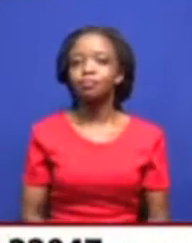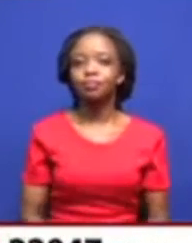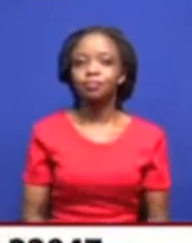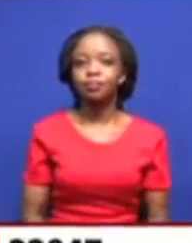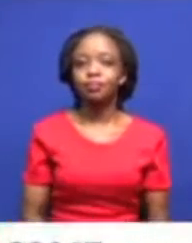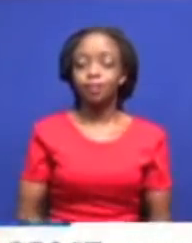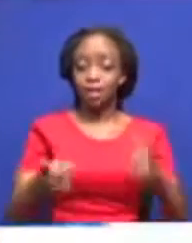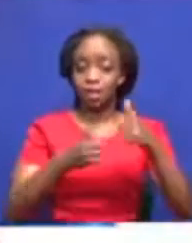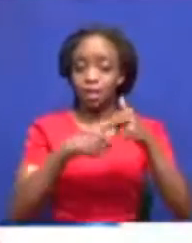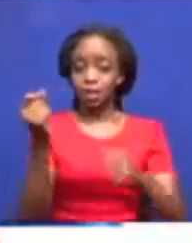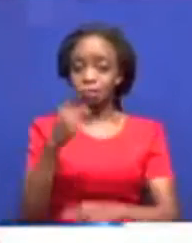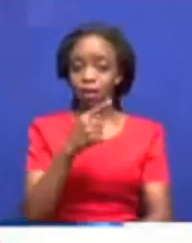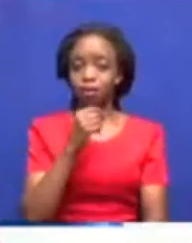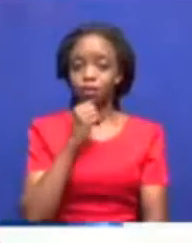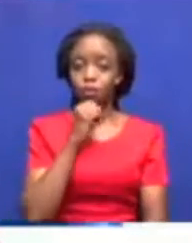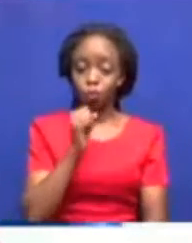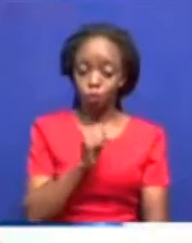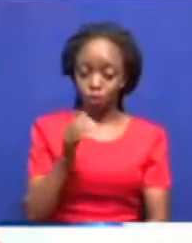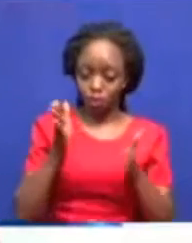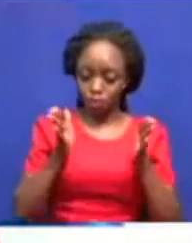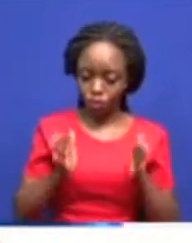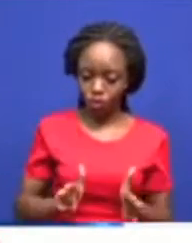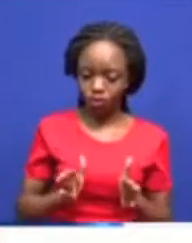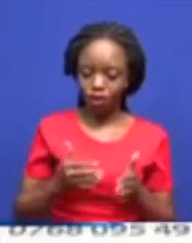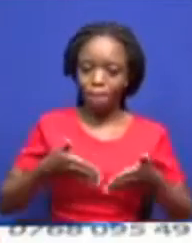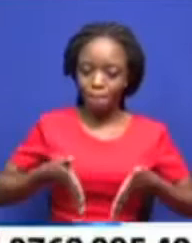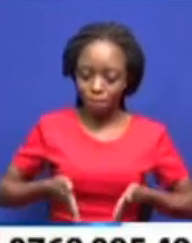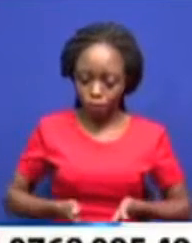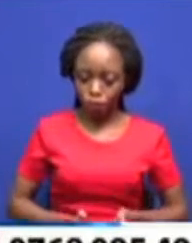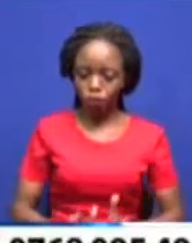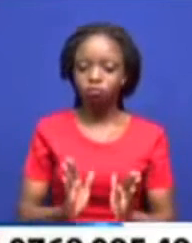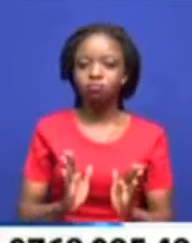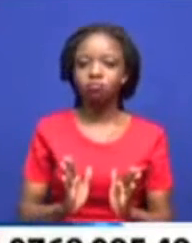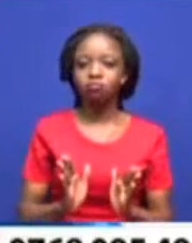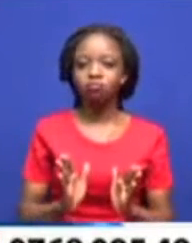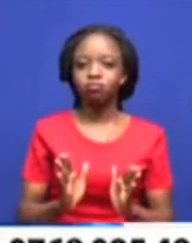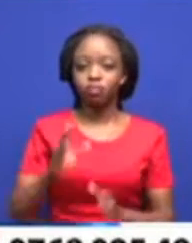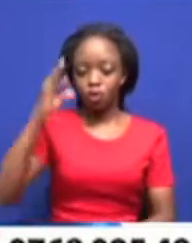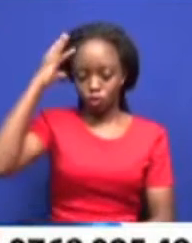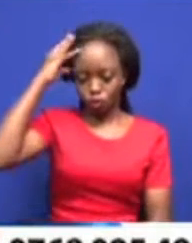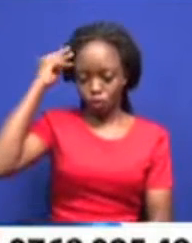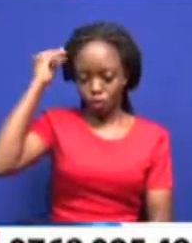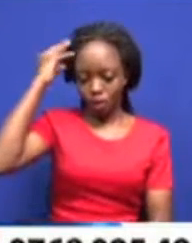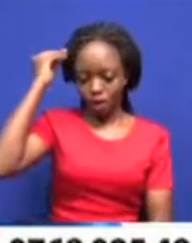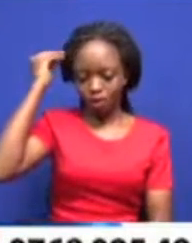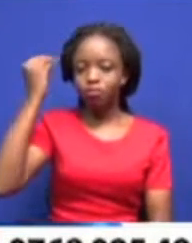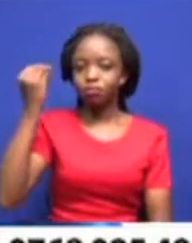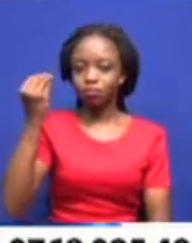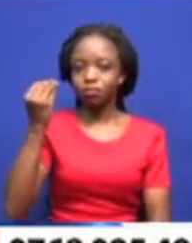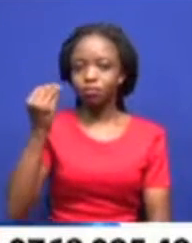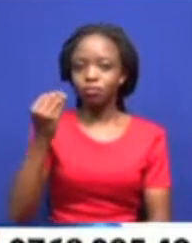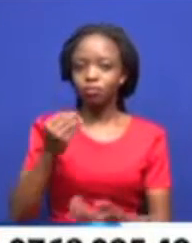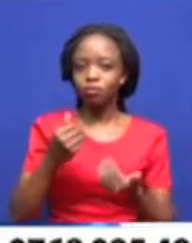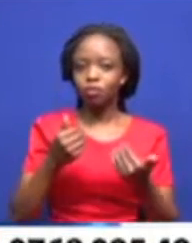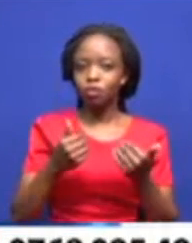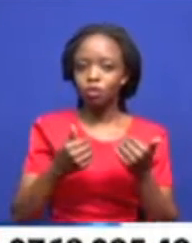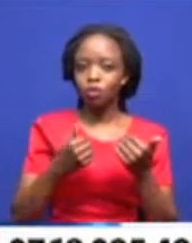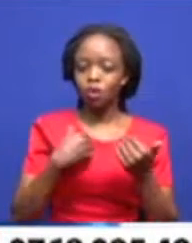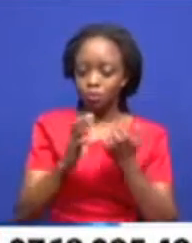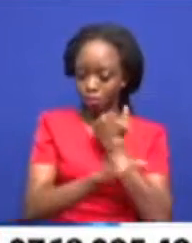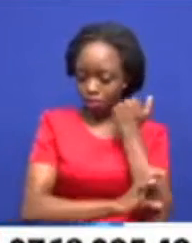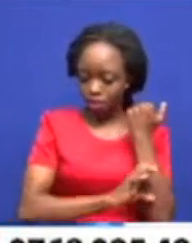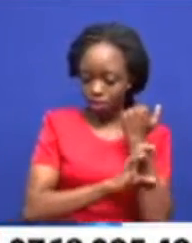Yeah, 6 months old, you know, I was born in Somalia, and the civil war erupted in our